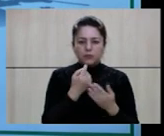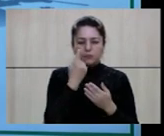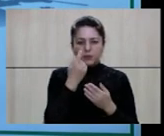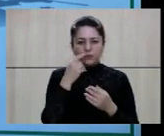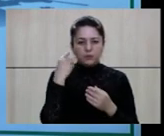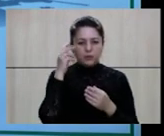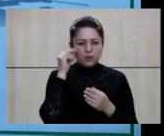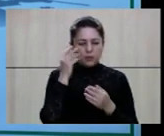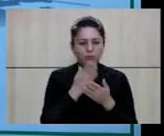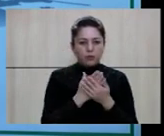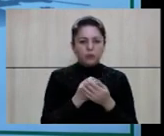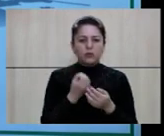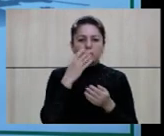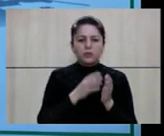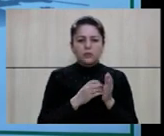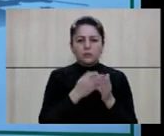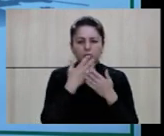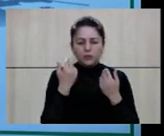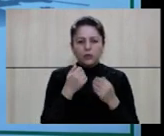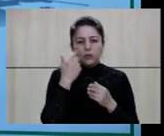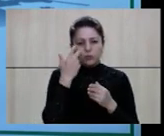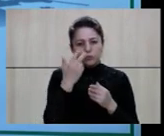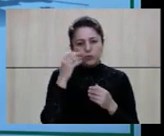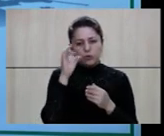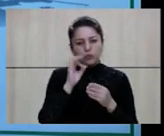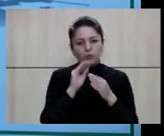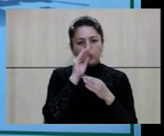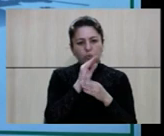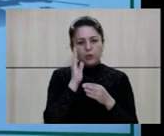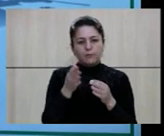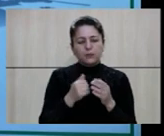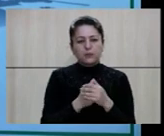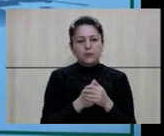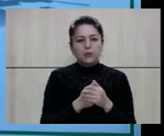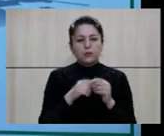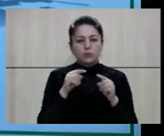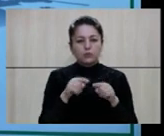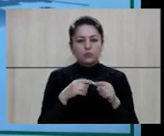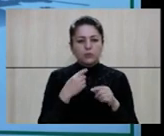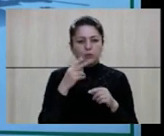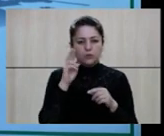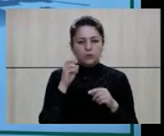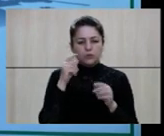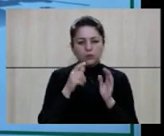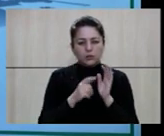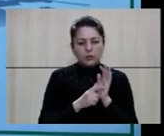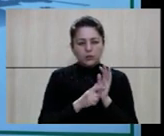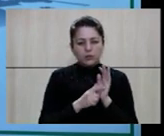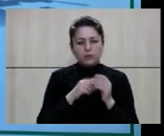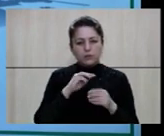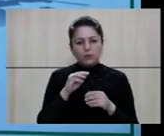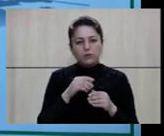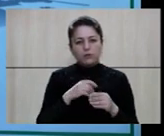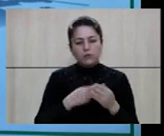suramiz. Yana nechta yetmadi? 3 ta. 3 ta nol qo'yamiz. Shunda 207000 hosil